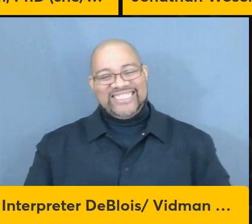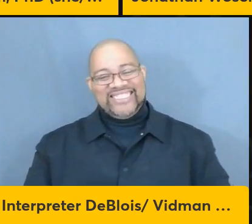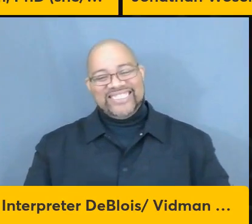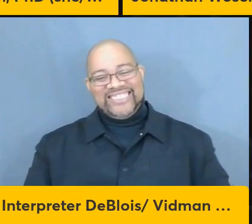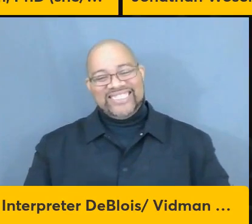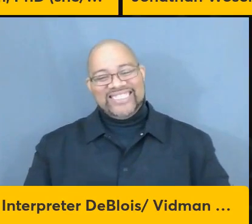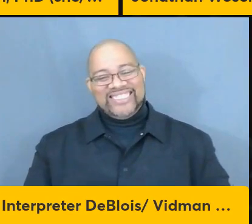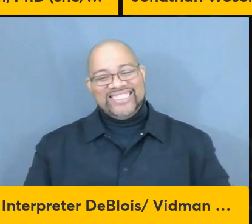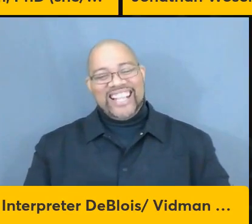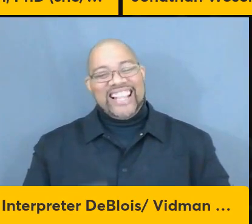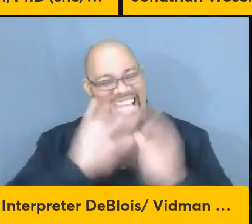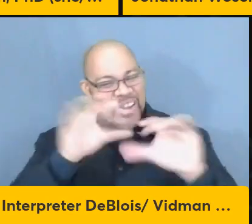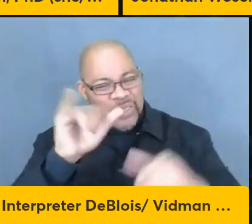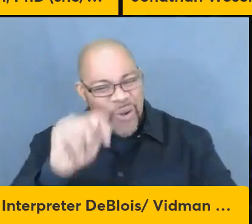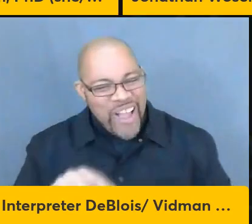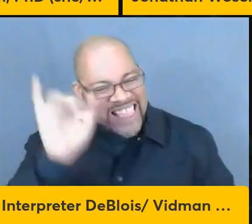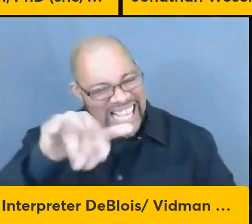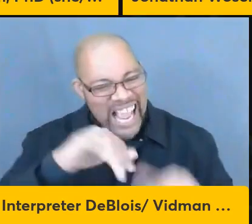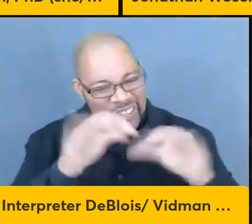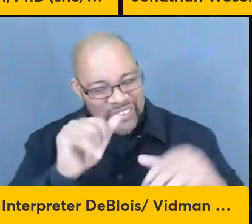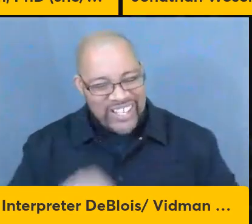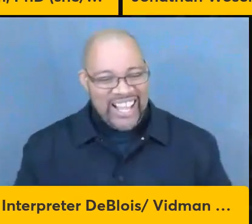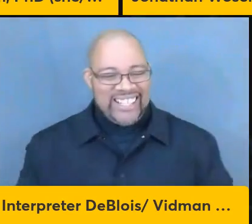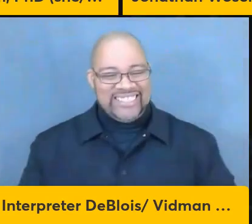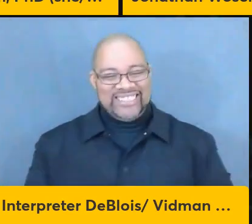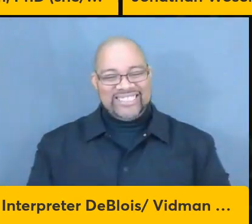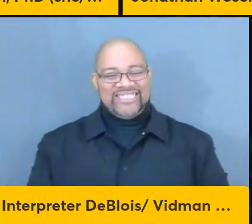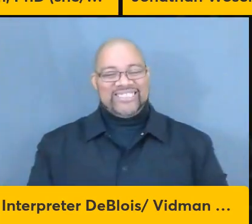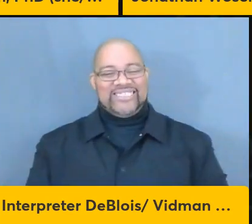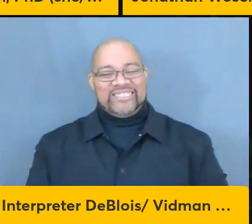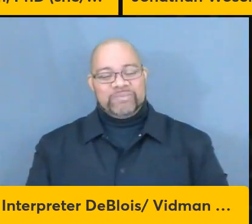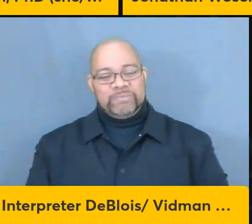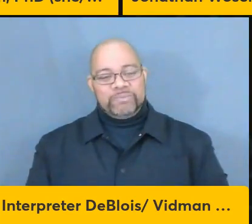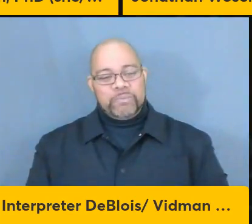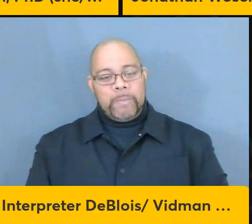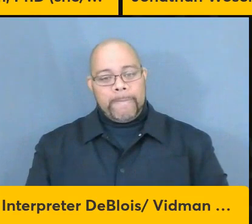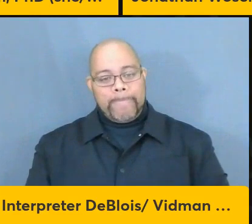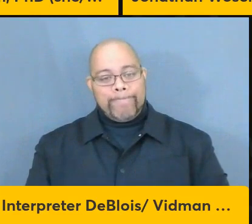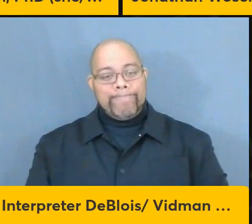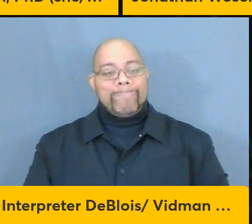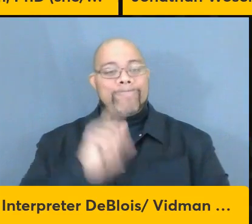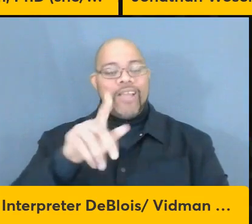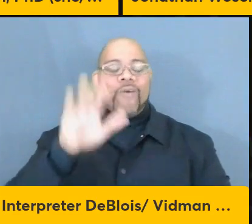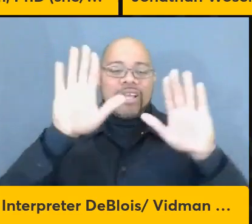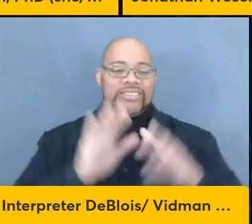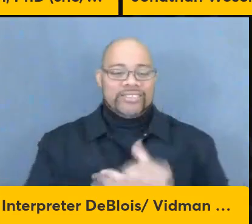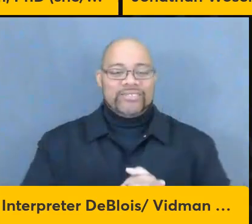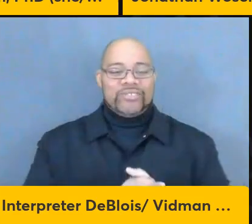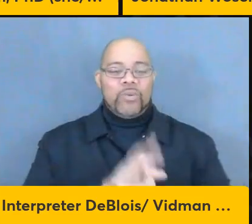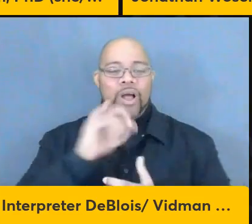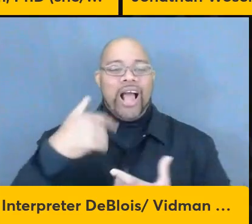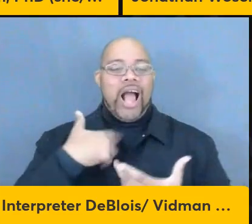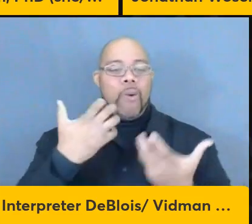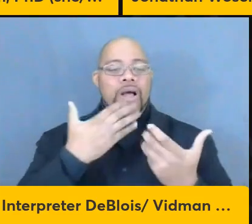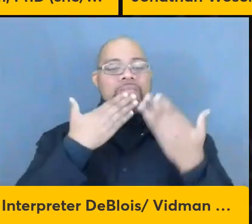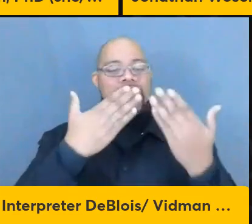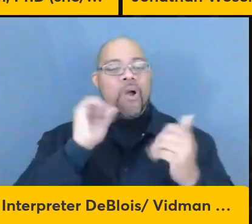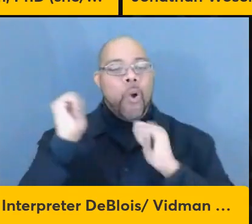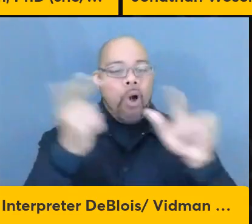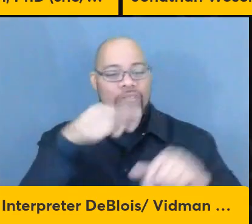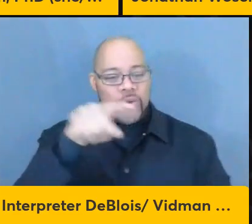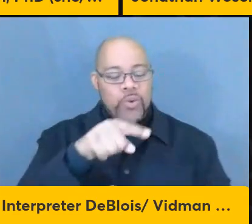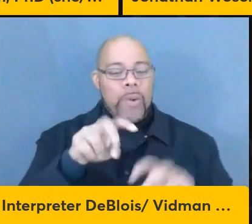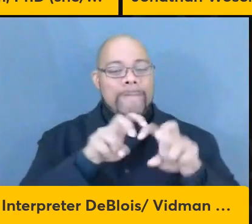This is how you do it. This is how you do it. All right, fantastic. Well, I'd like to thank all of